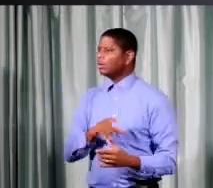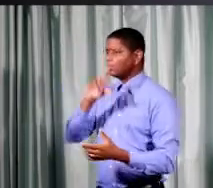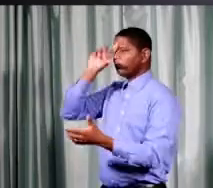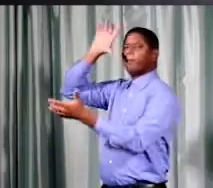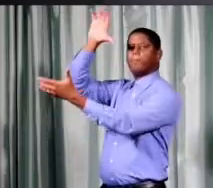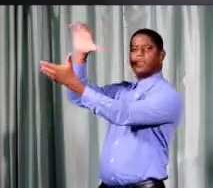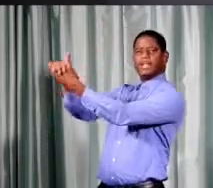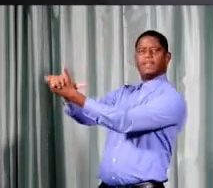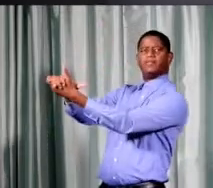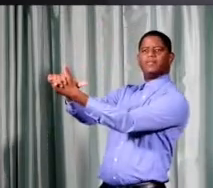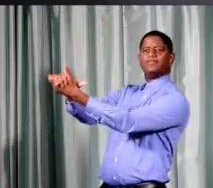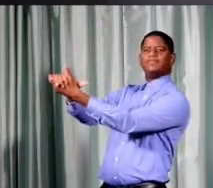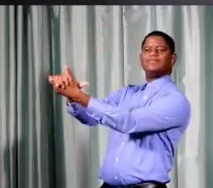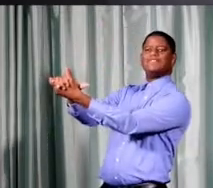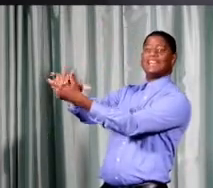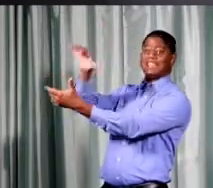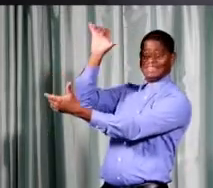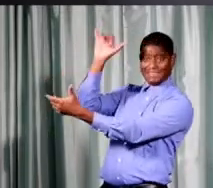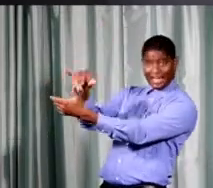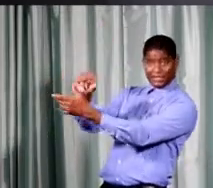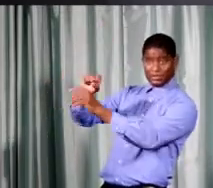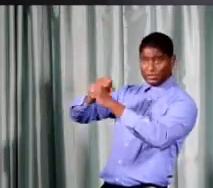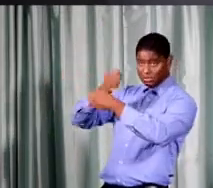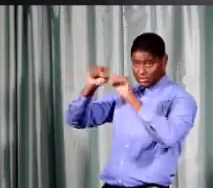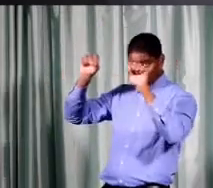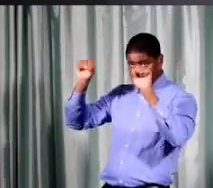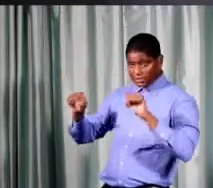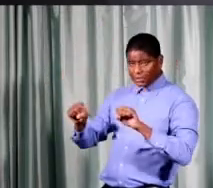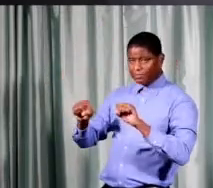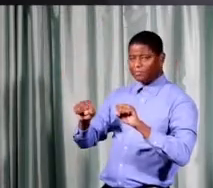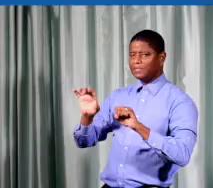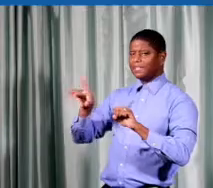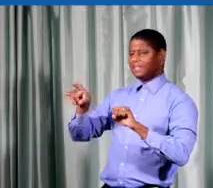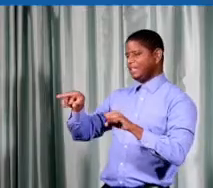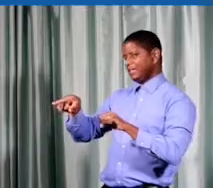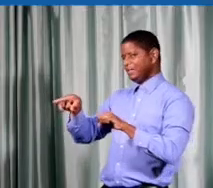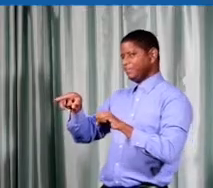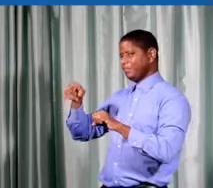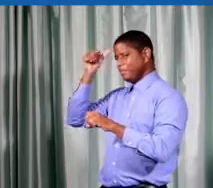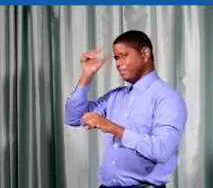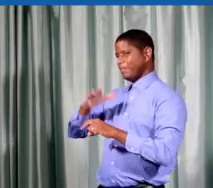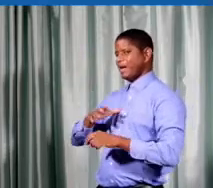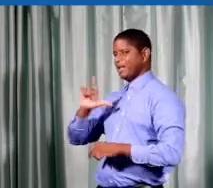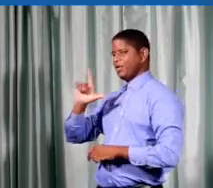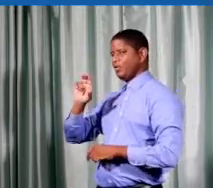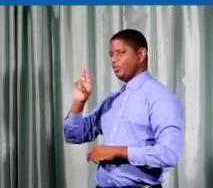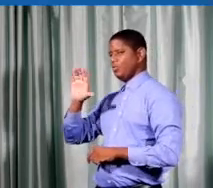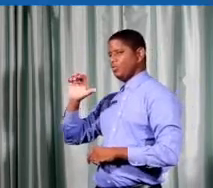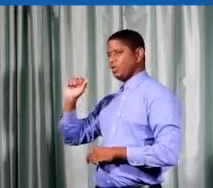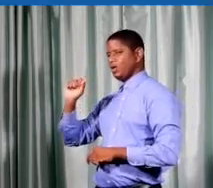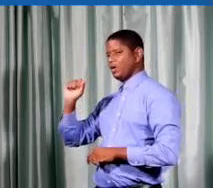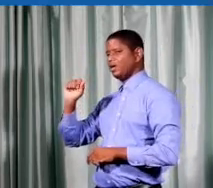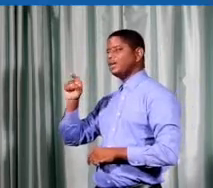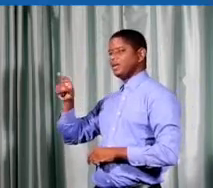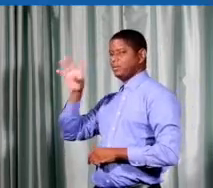Luca's system. A system of records that has integrity. All